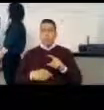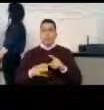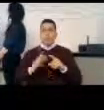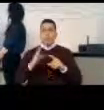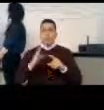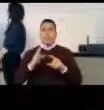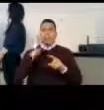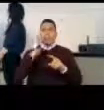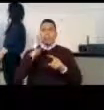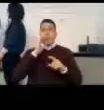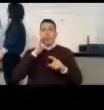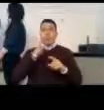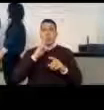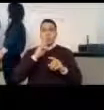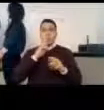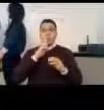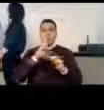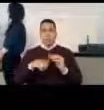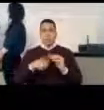about illness behavior and